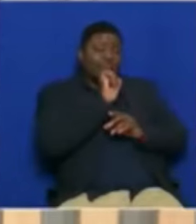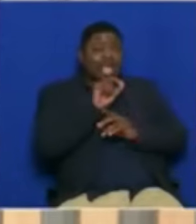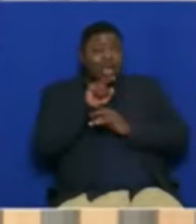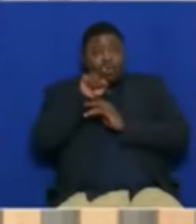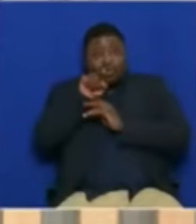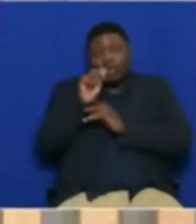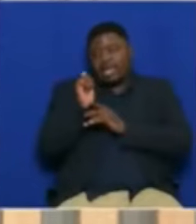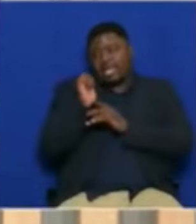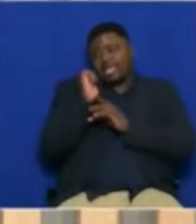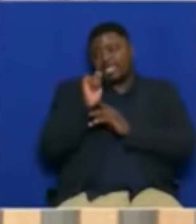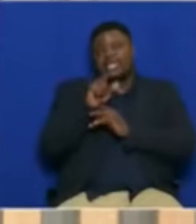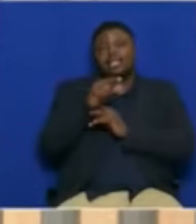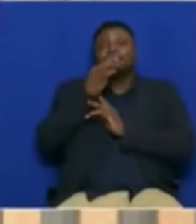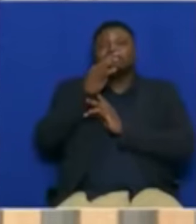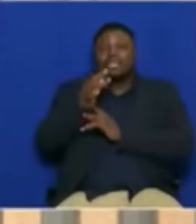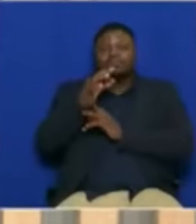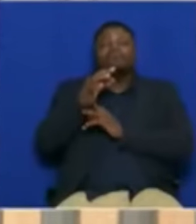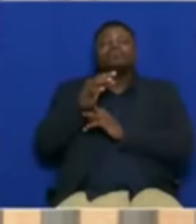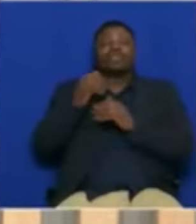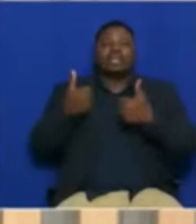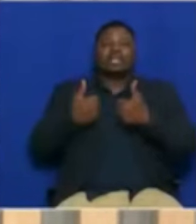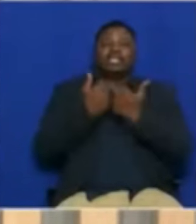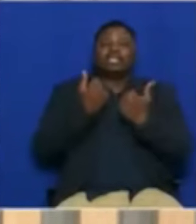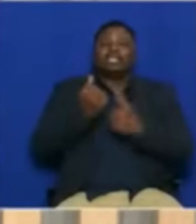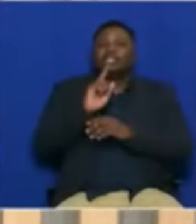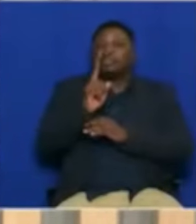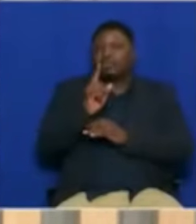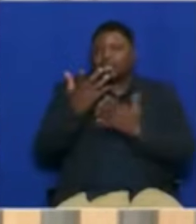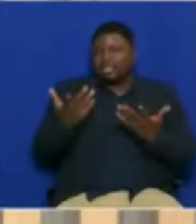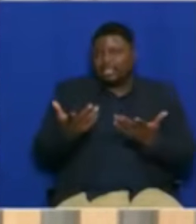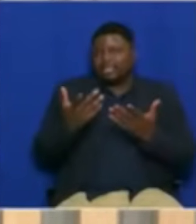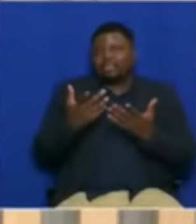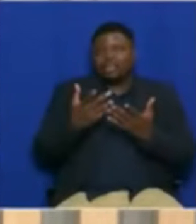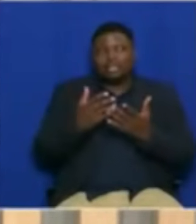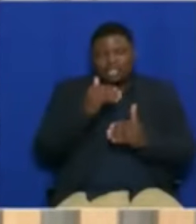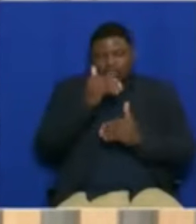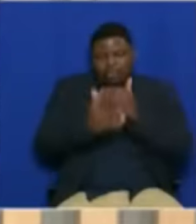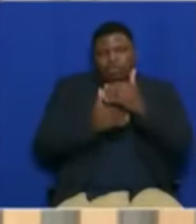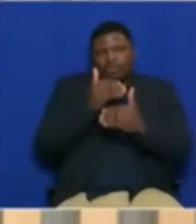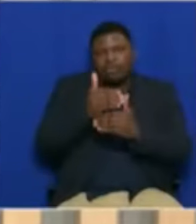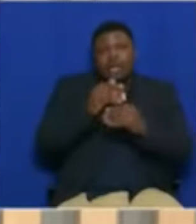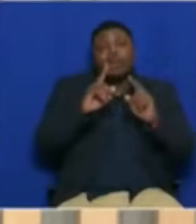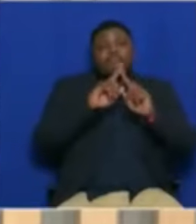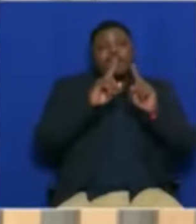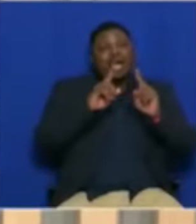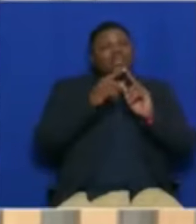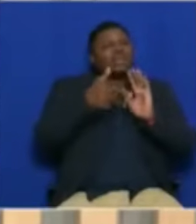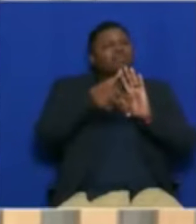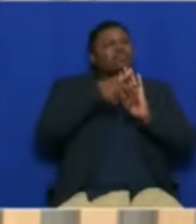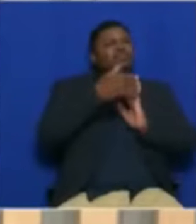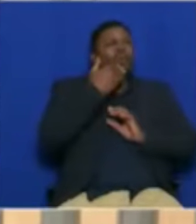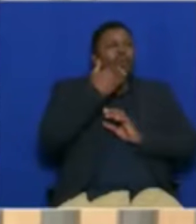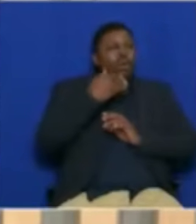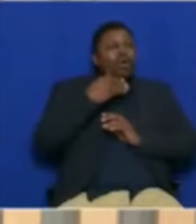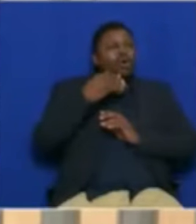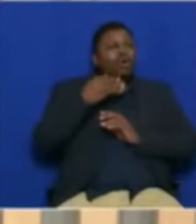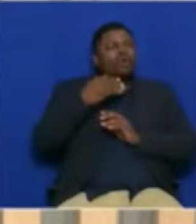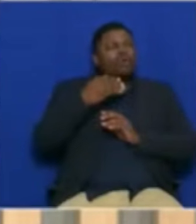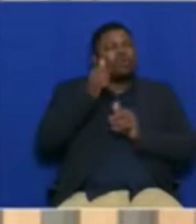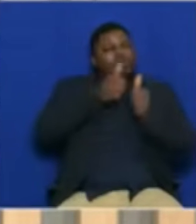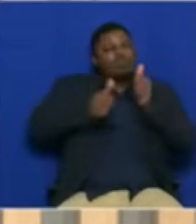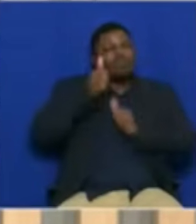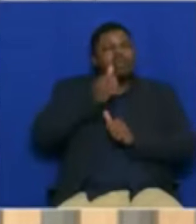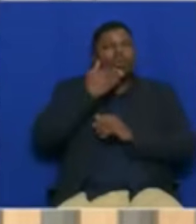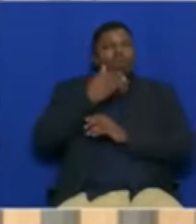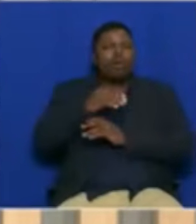clarify that now that it's approved by, I think it's General Nkhoa this one time, Is that a properly constituted panel, or